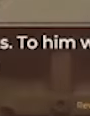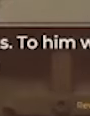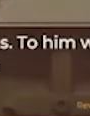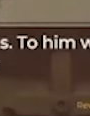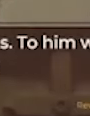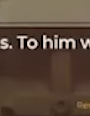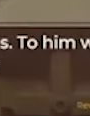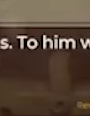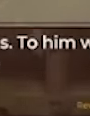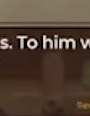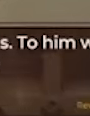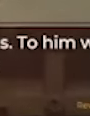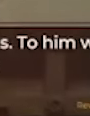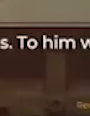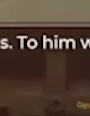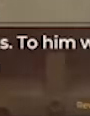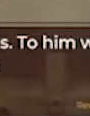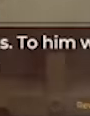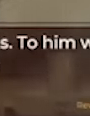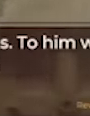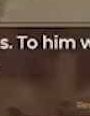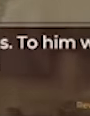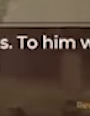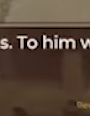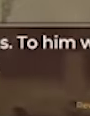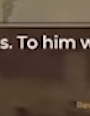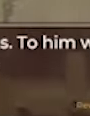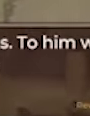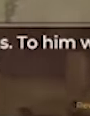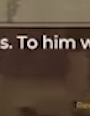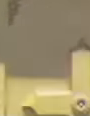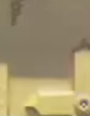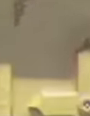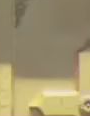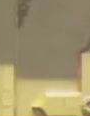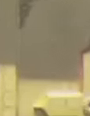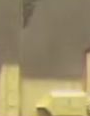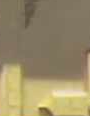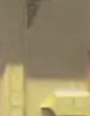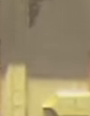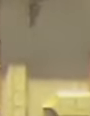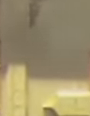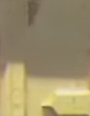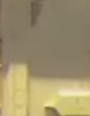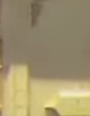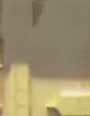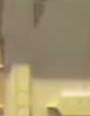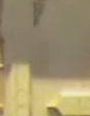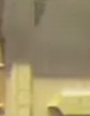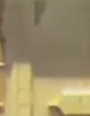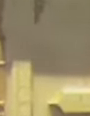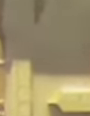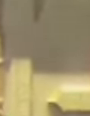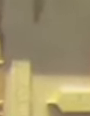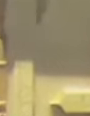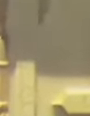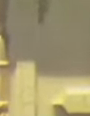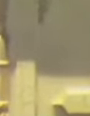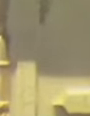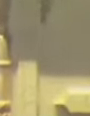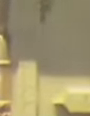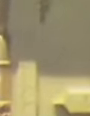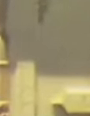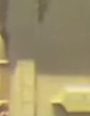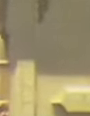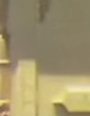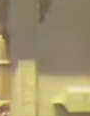churches. That means the Holy Spirit is always speaking to the church. Are we together now? But there is a kind of